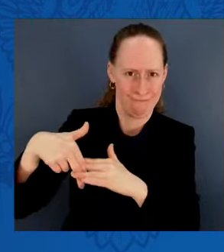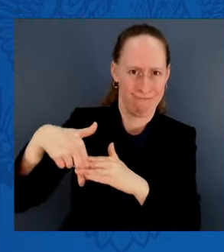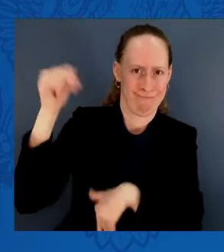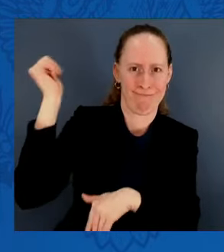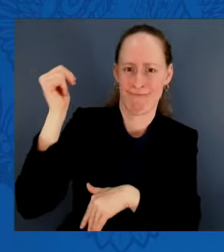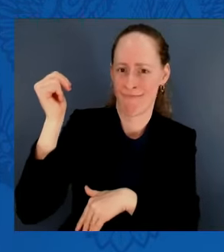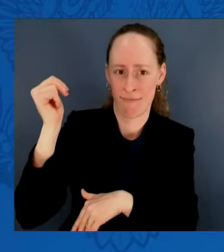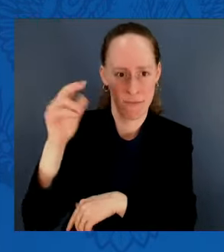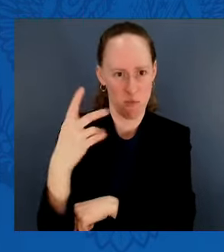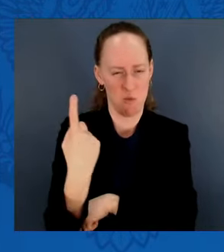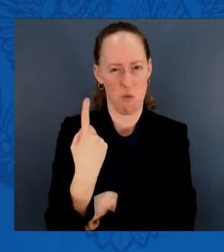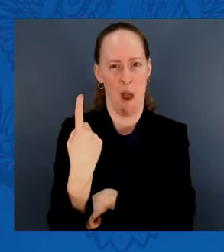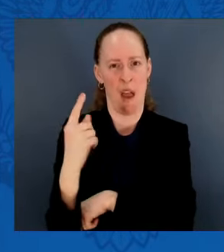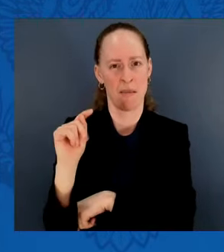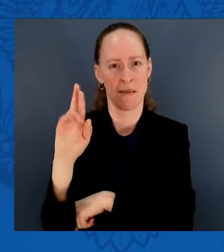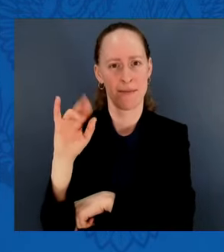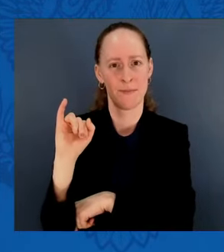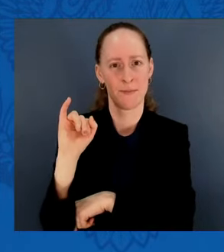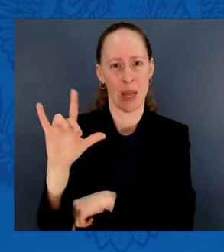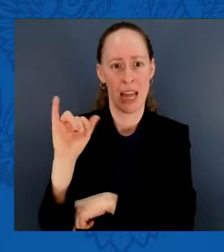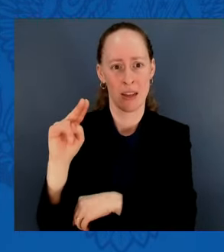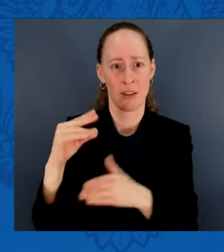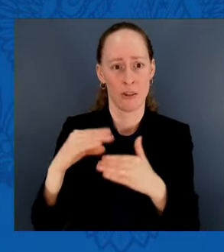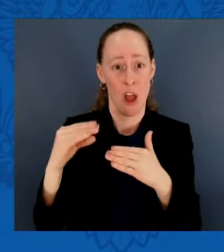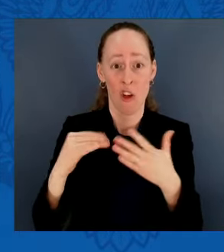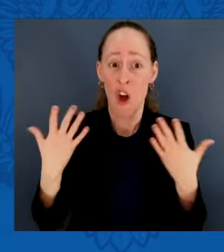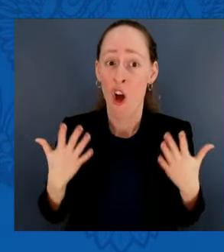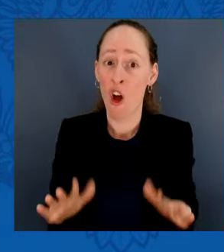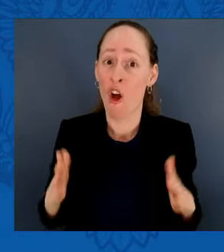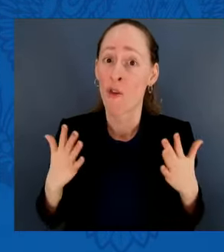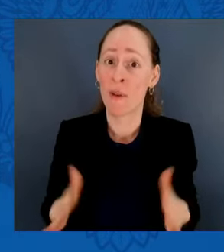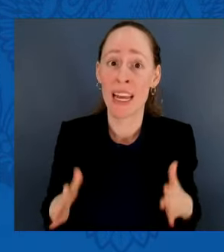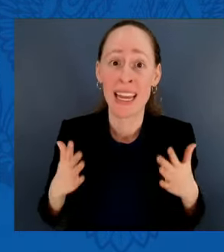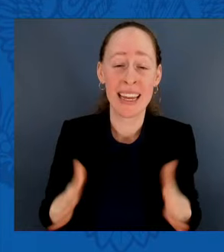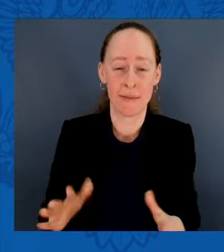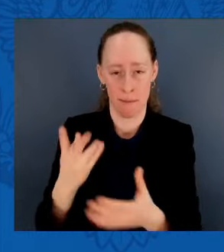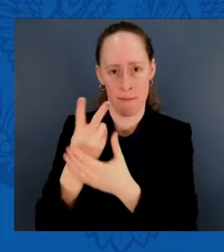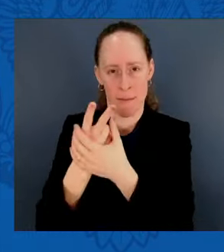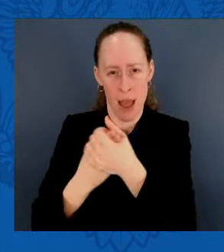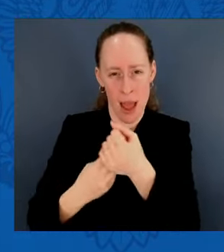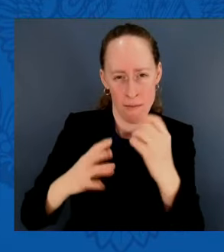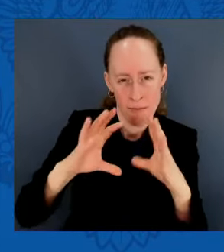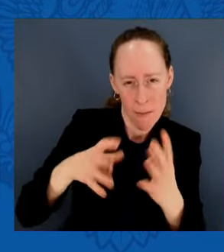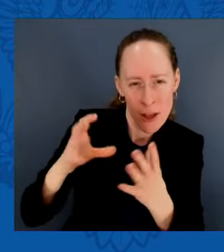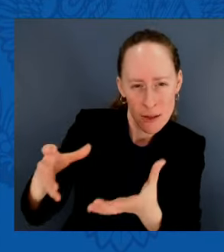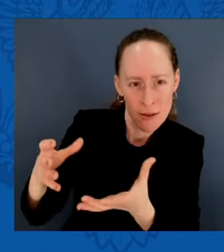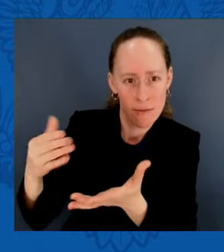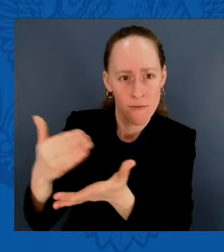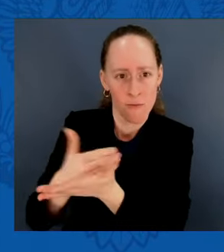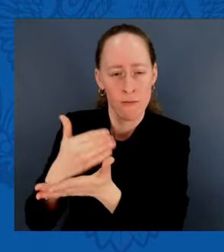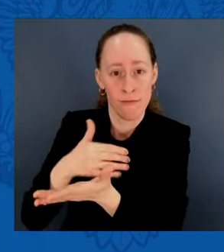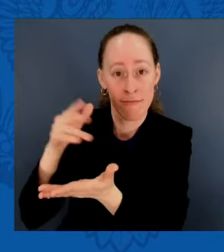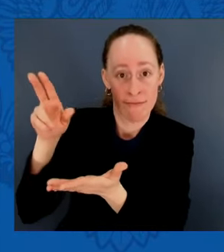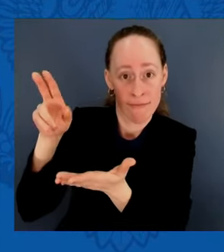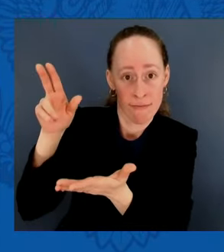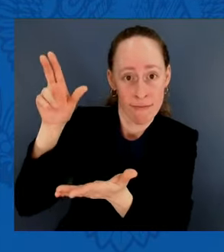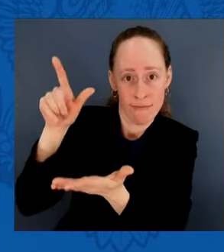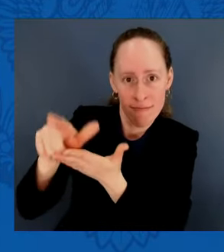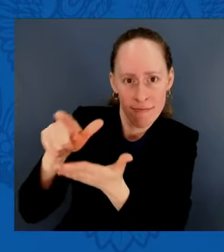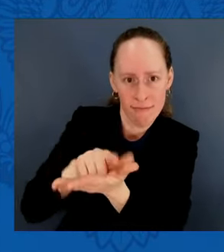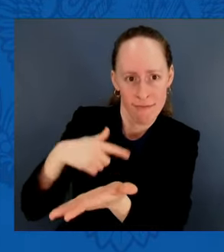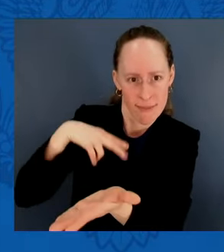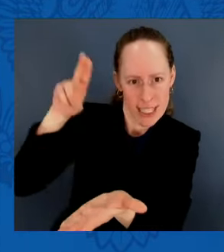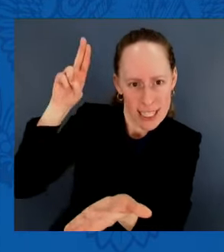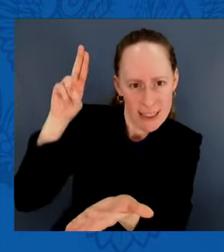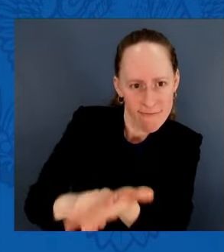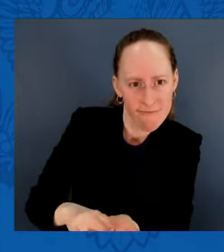I signed the bipartisan deal to cut another $1 trillion in the next decade. It's my goal to